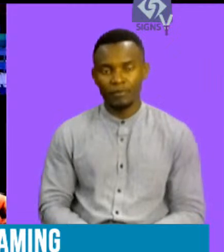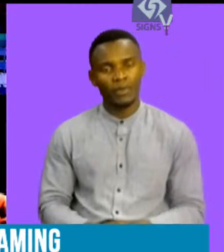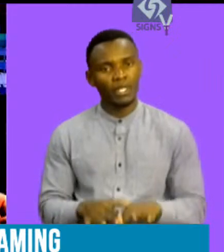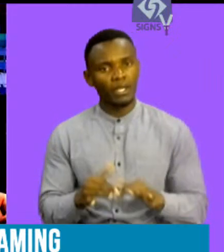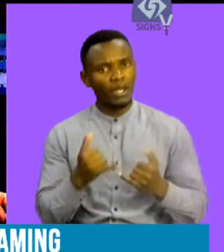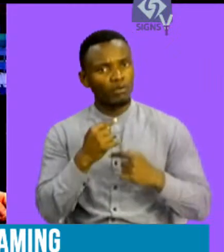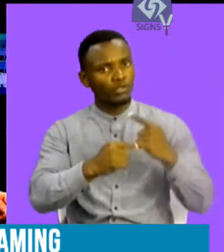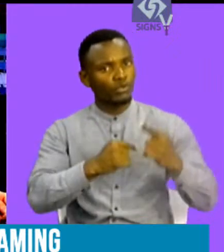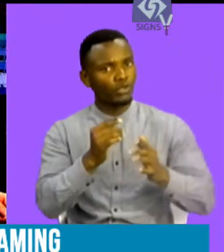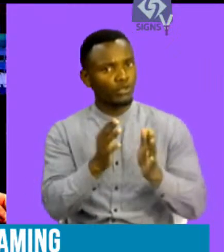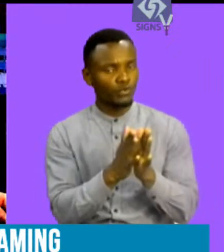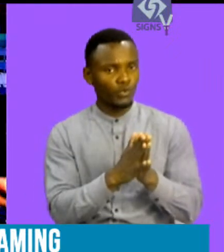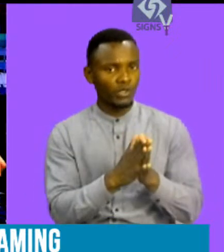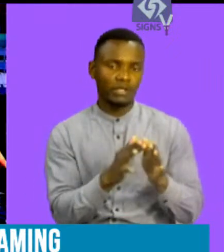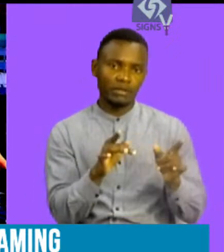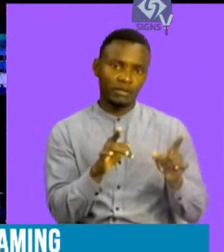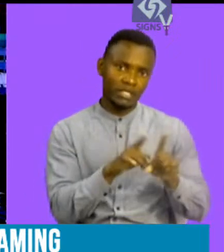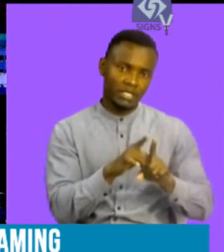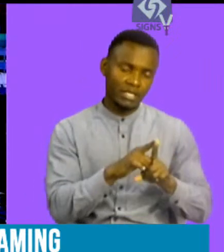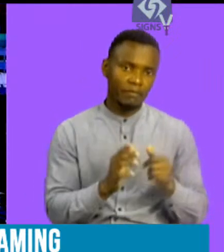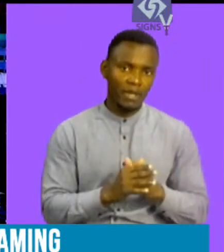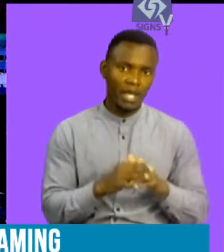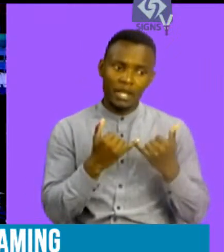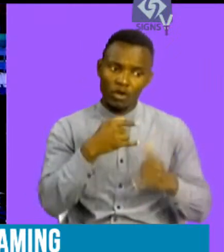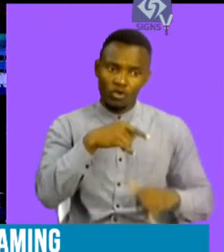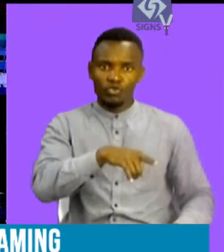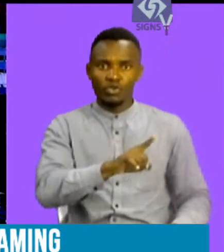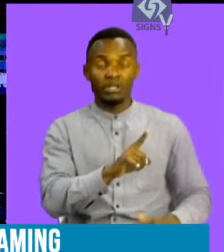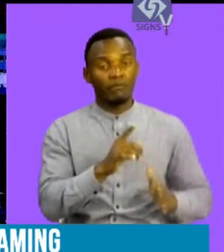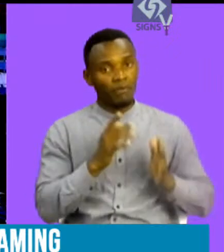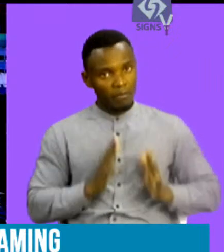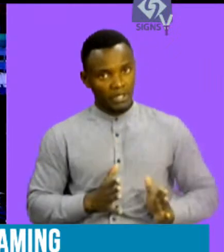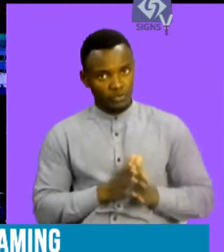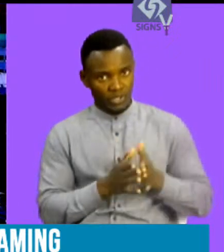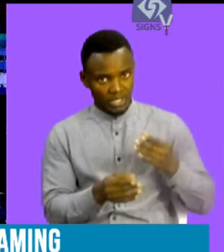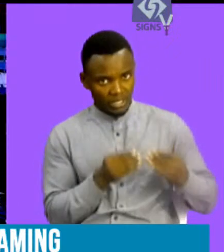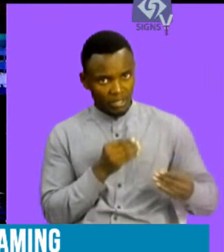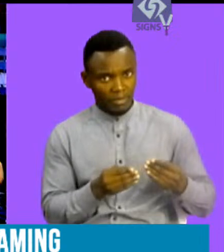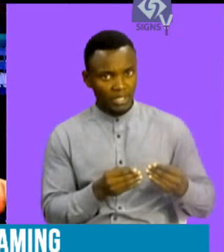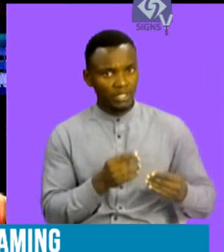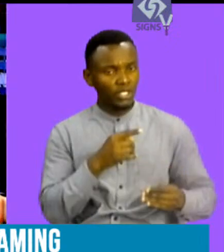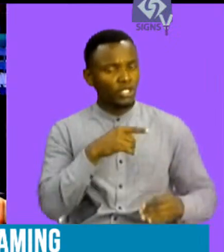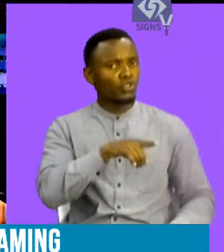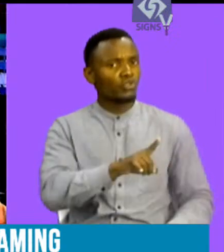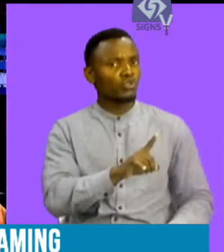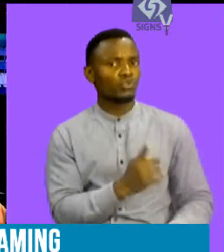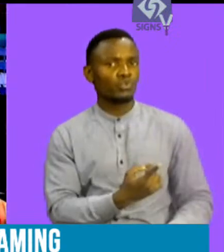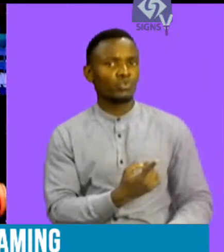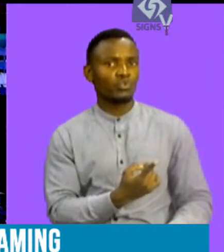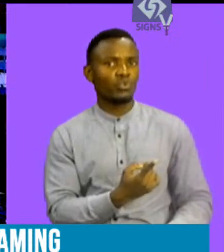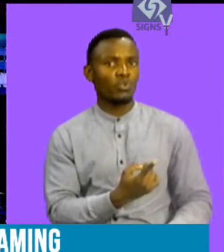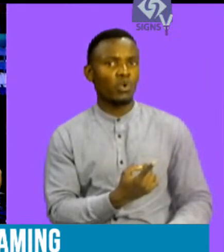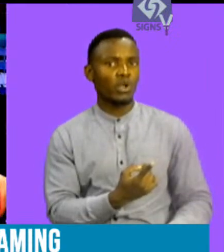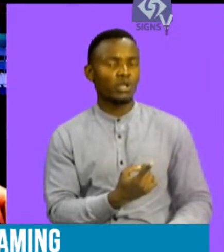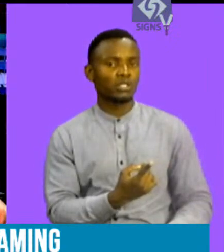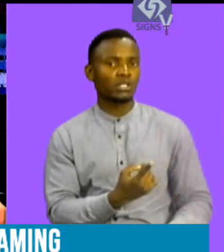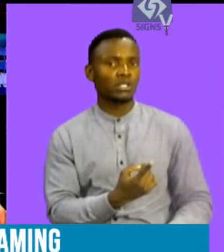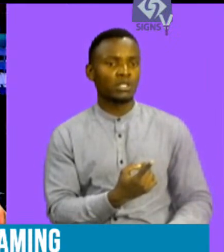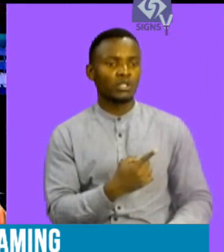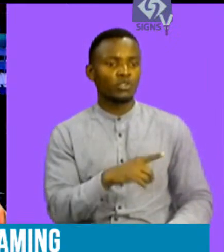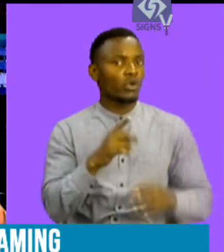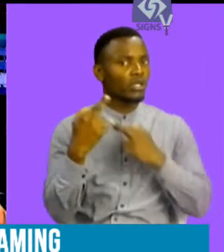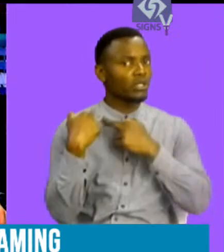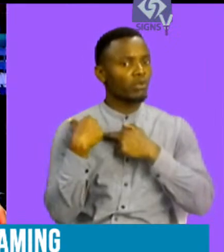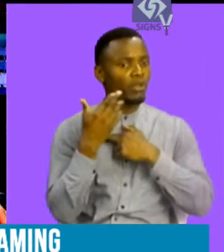that thought of Mr. Kabanya, then where you as a person with a disability, where do you tap into that committee, and what is your role